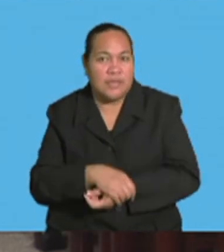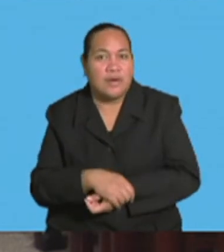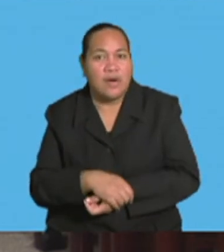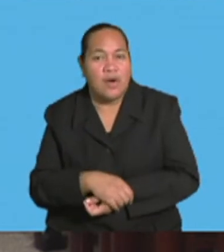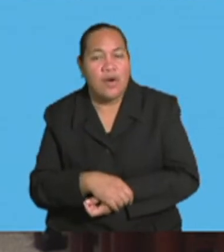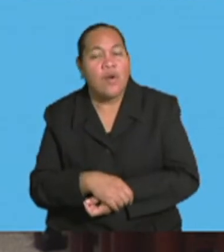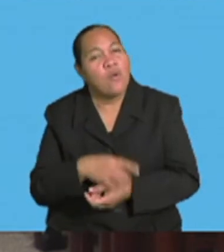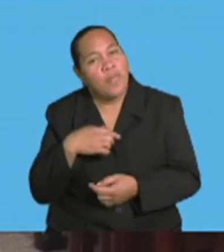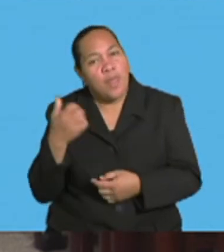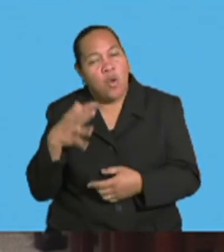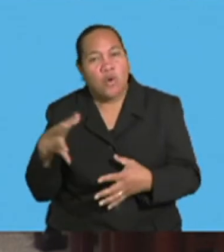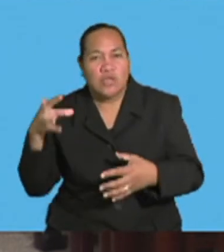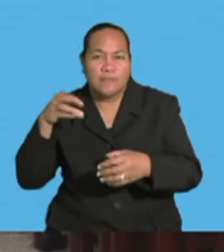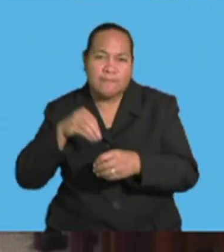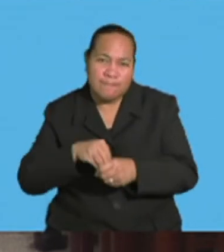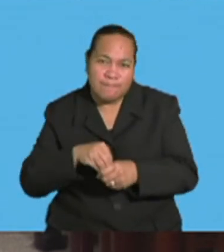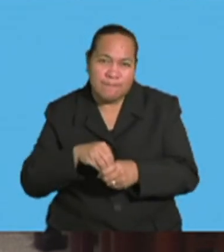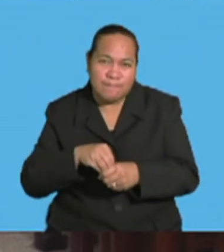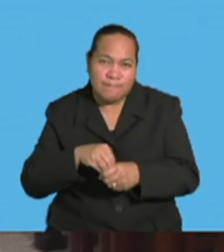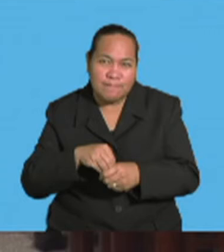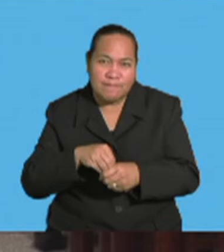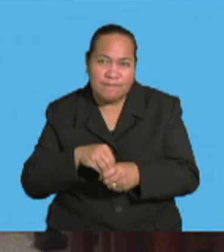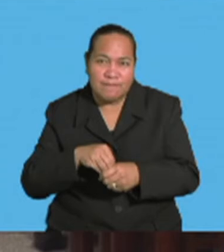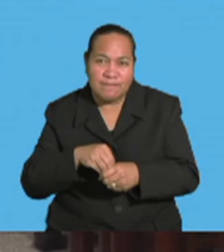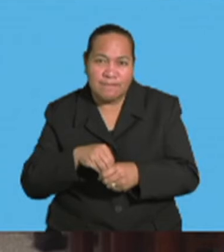have included an additional